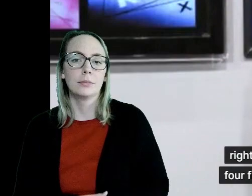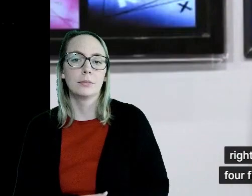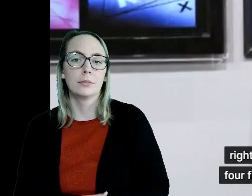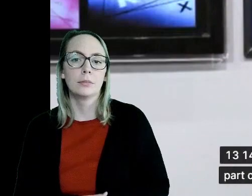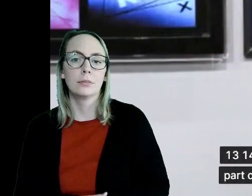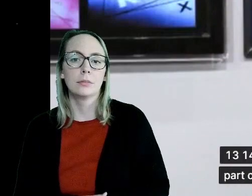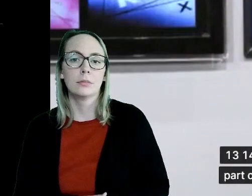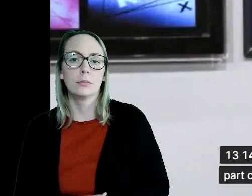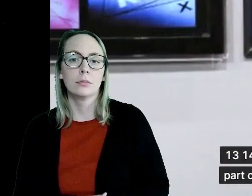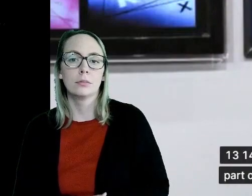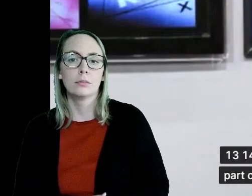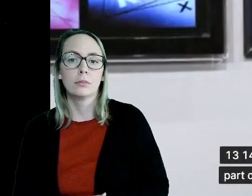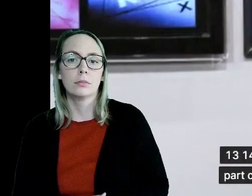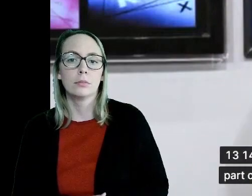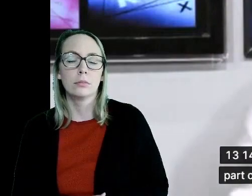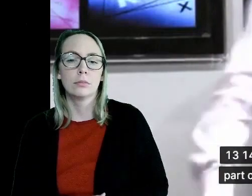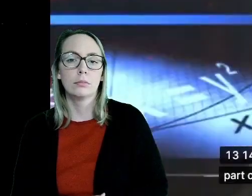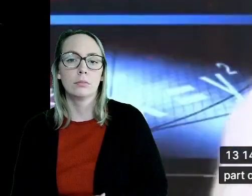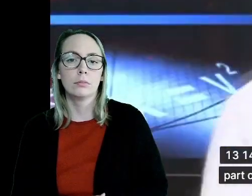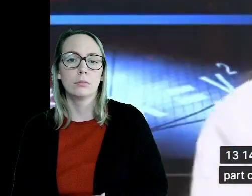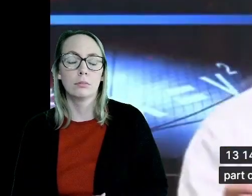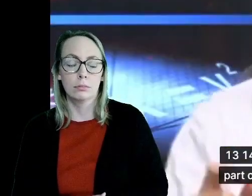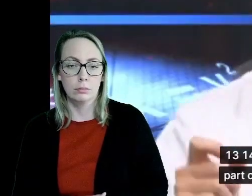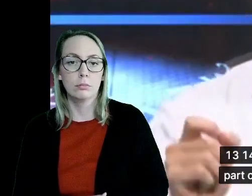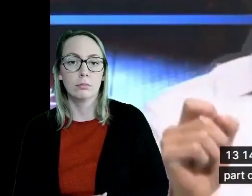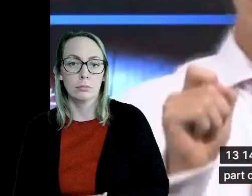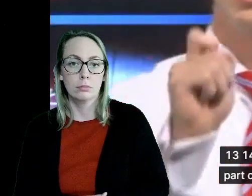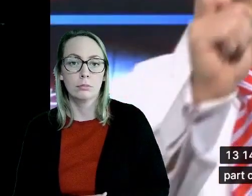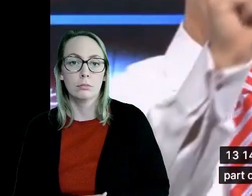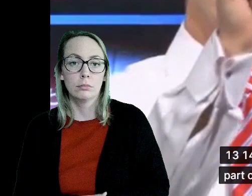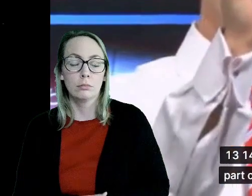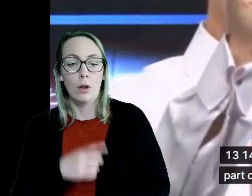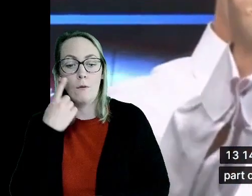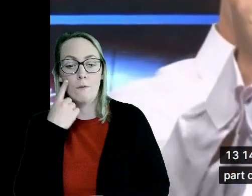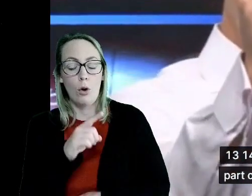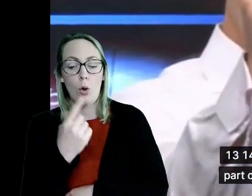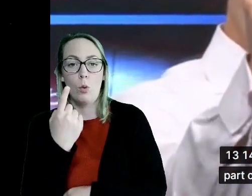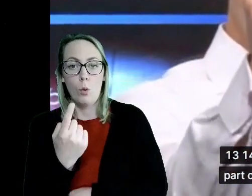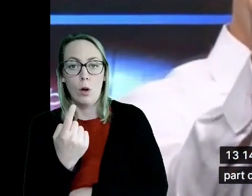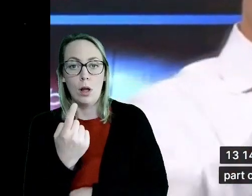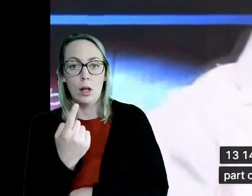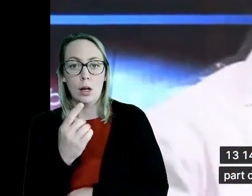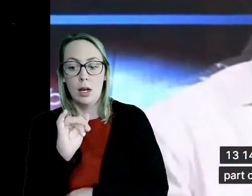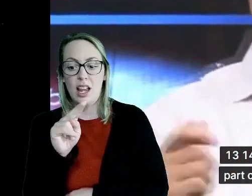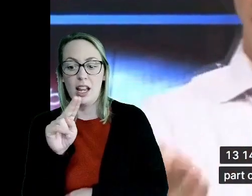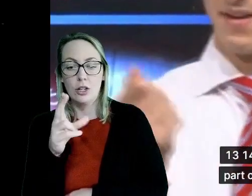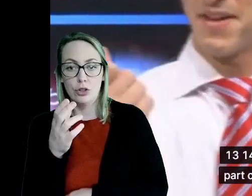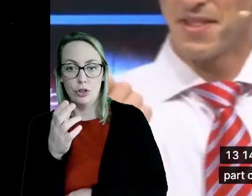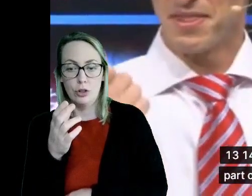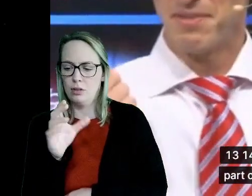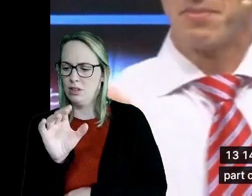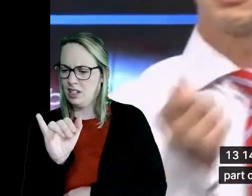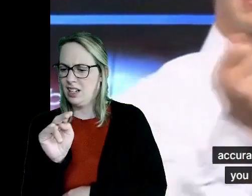10, 11, 12, 13, 14. Now for 1 inch, I am using this part of my finger, which is